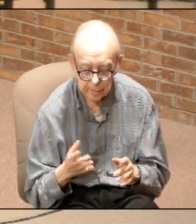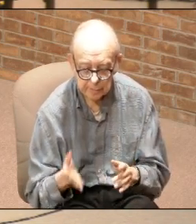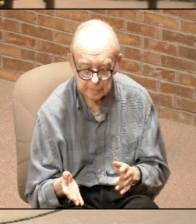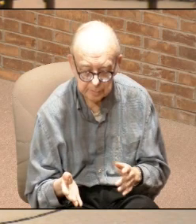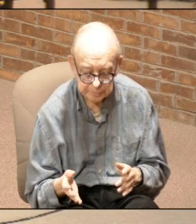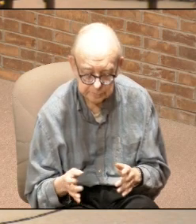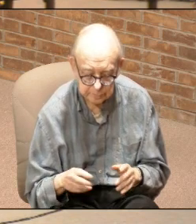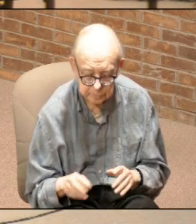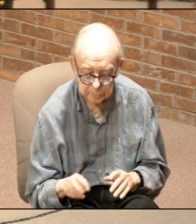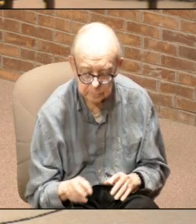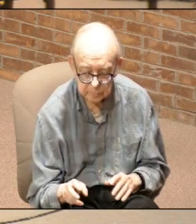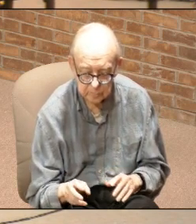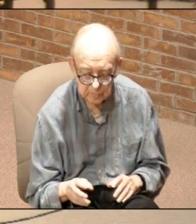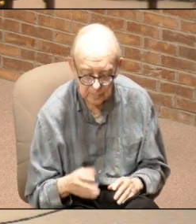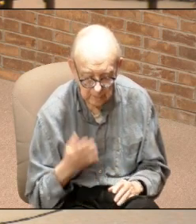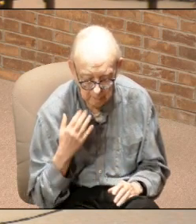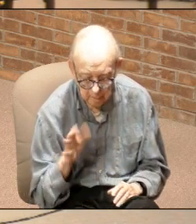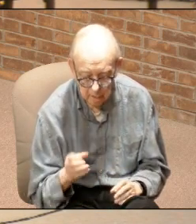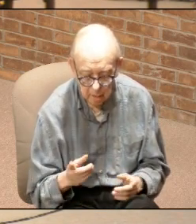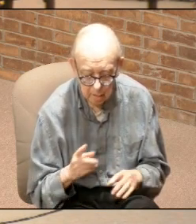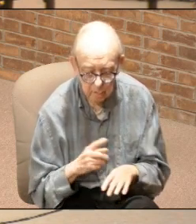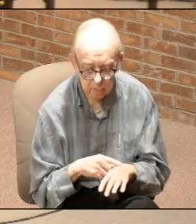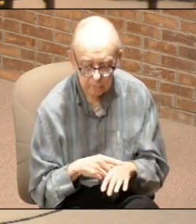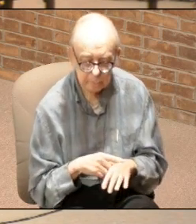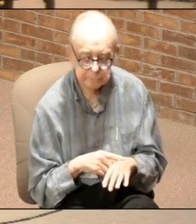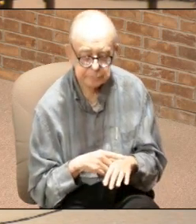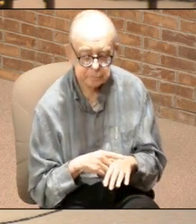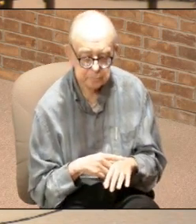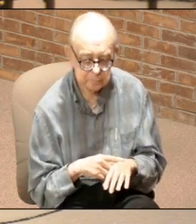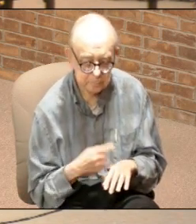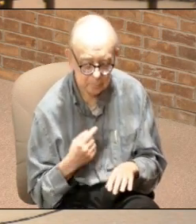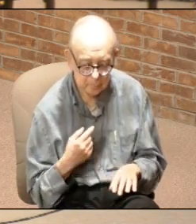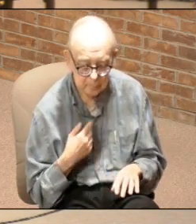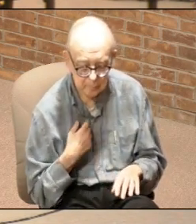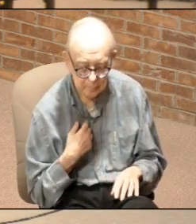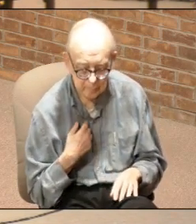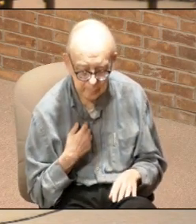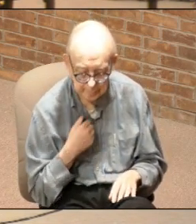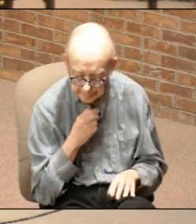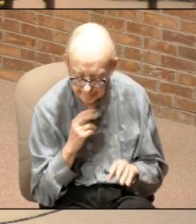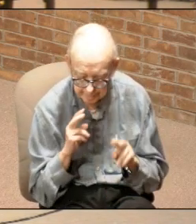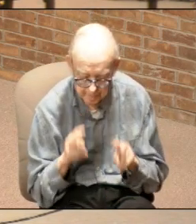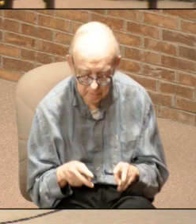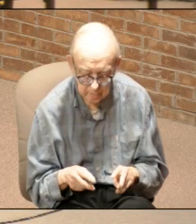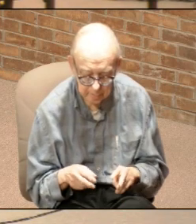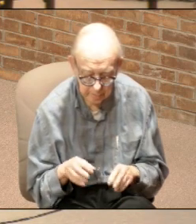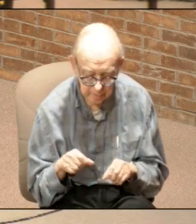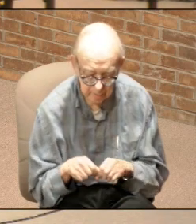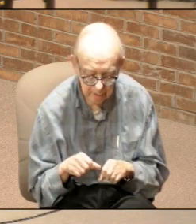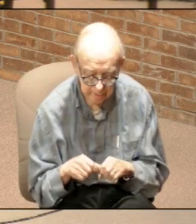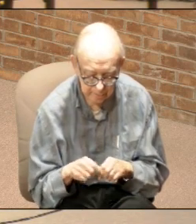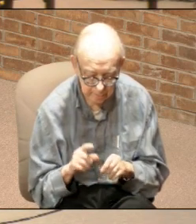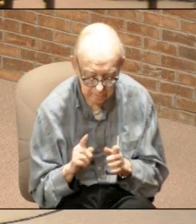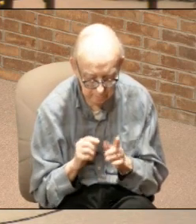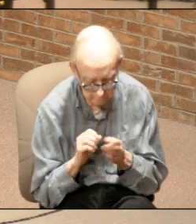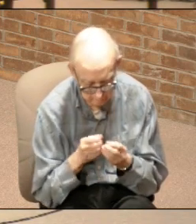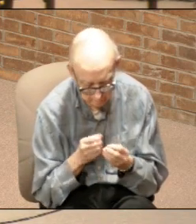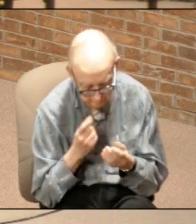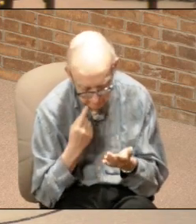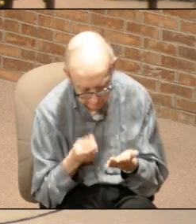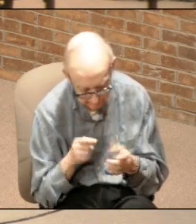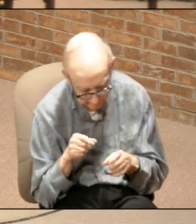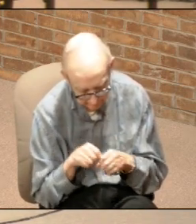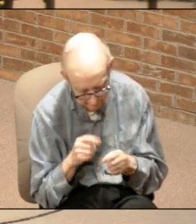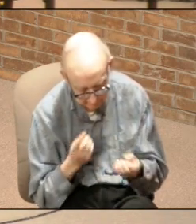there traveling there i don't know how many times that i haven't looked down at the gas gauge and then all of a sudden i look at the